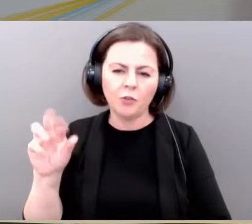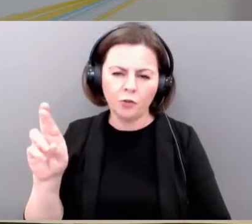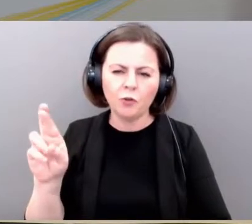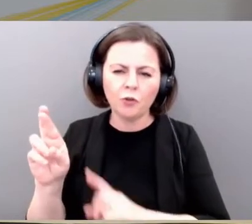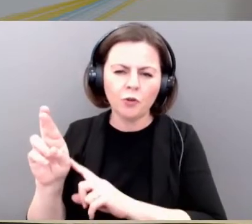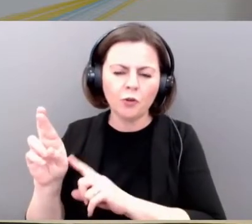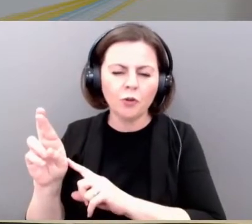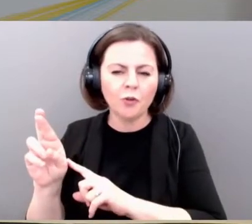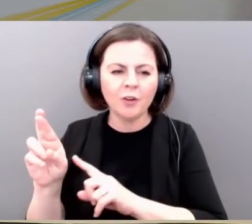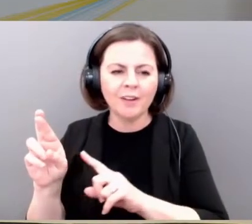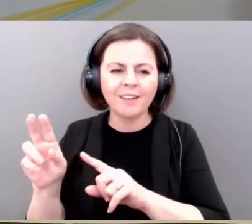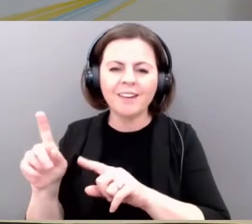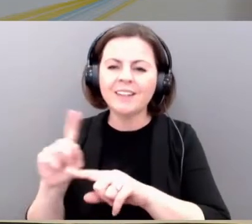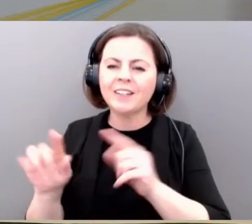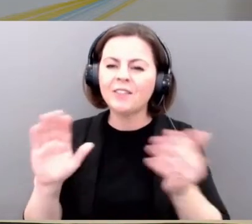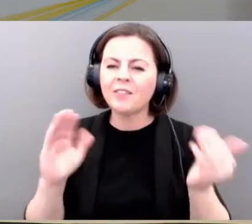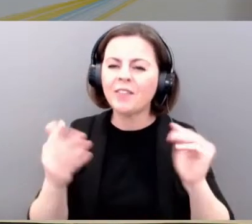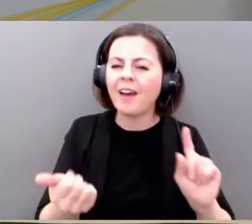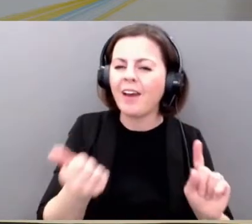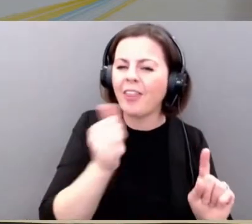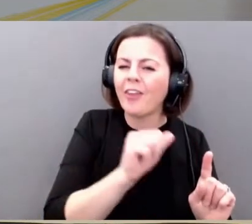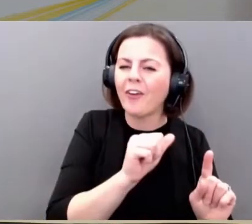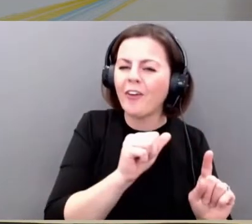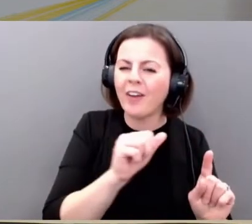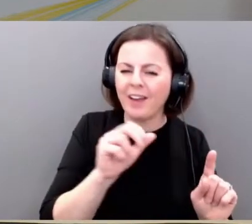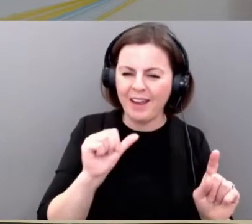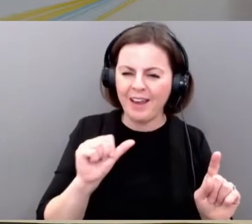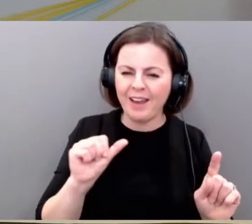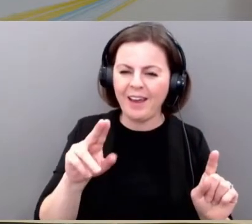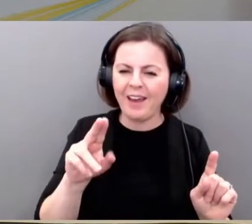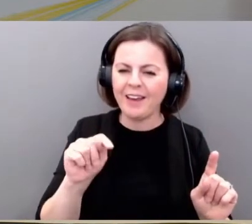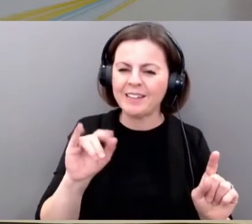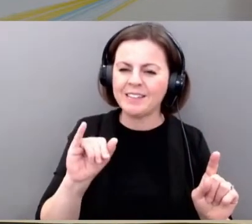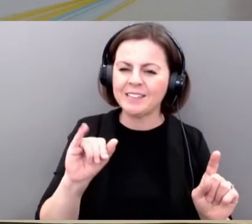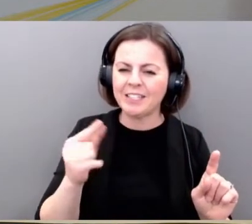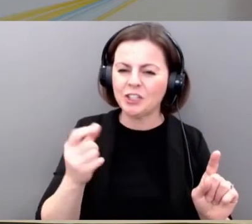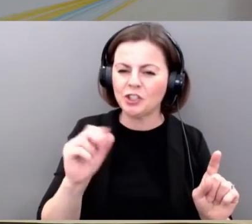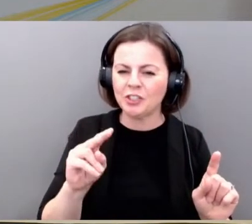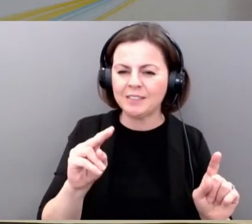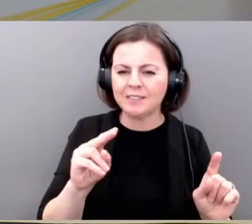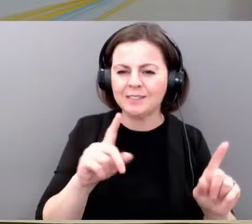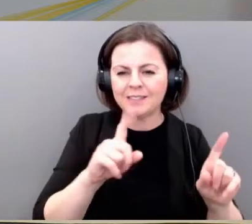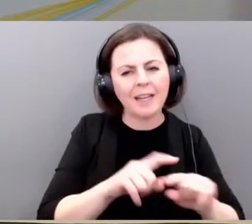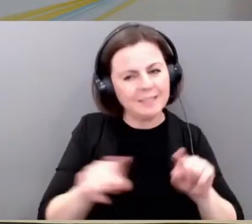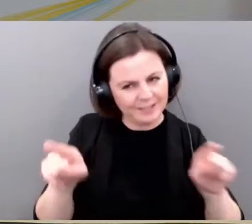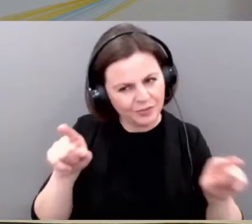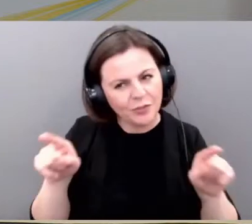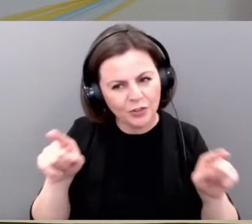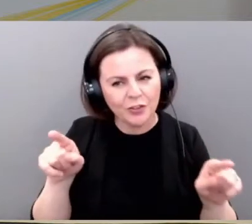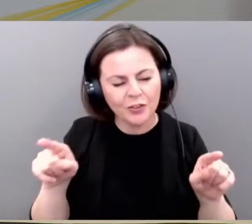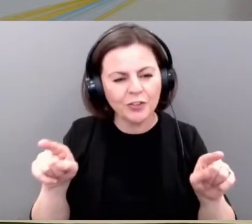than our other rapid antigen tests, and I think